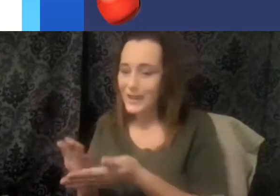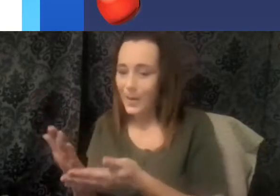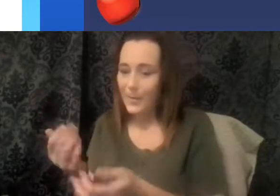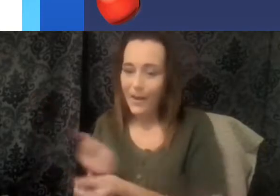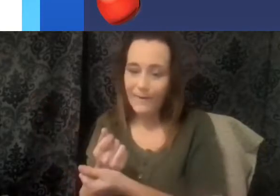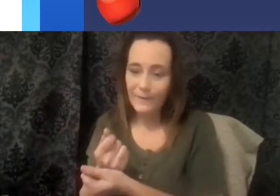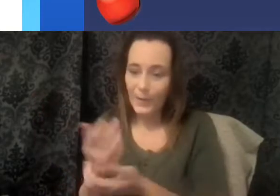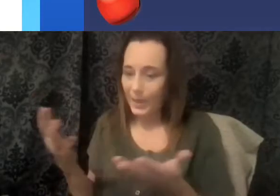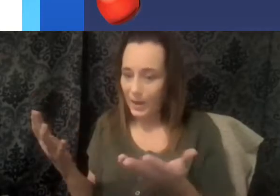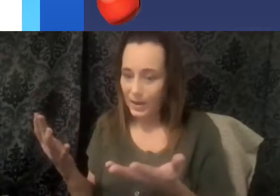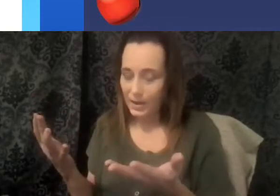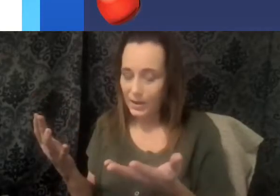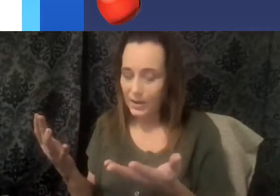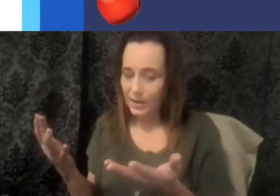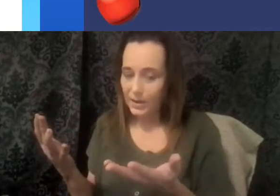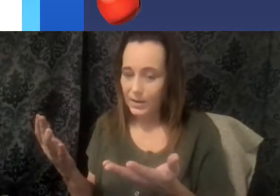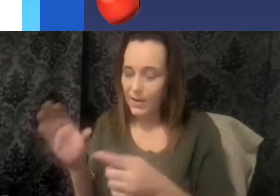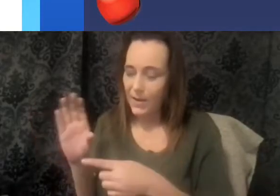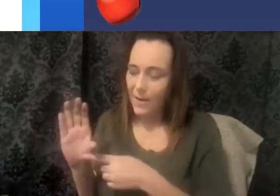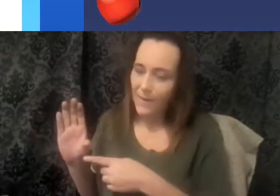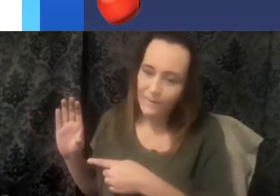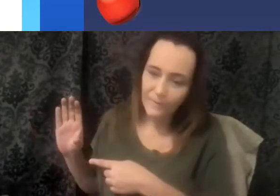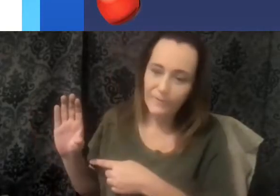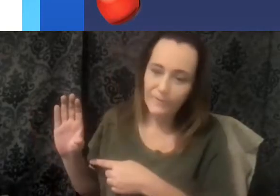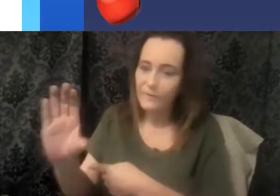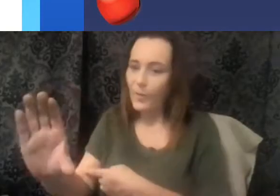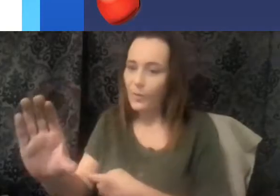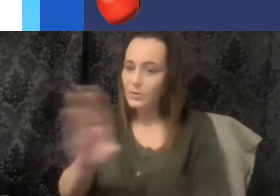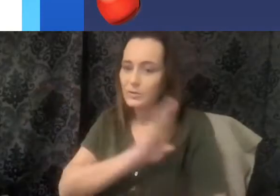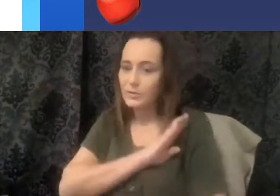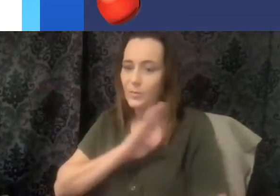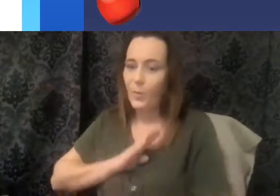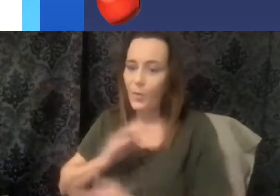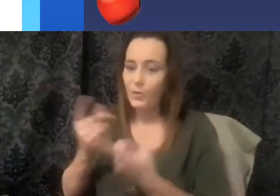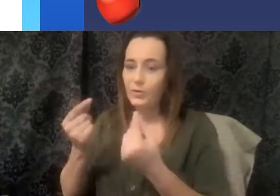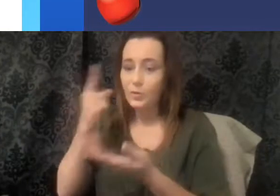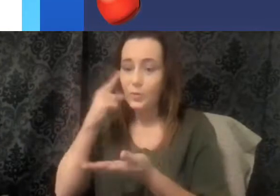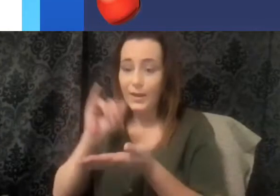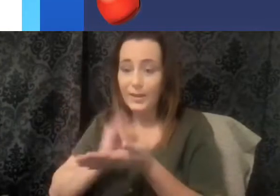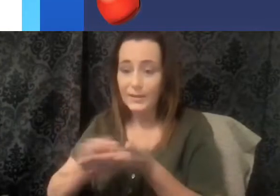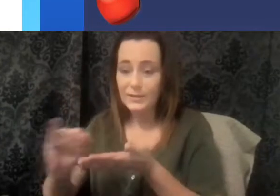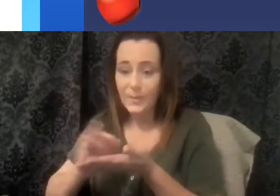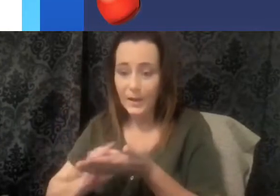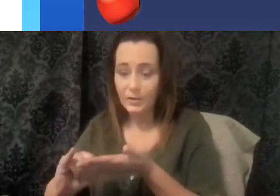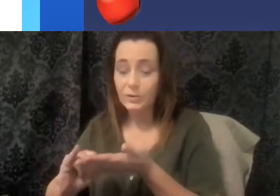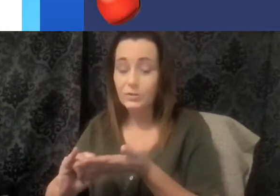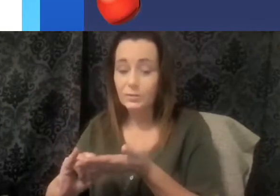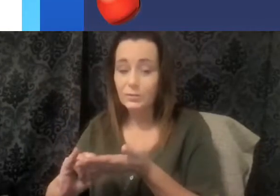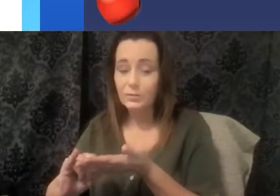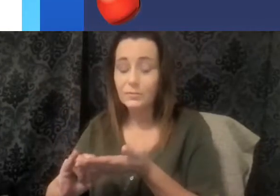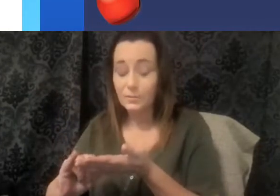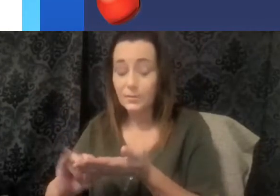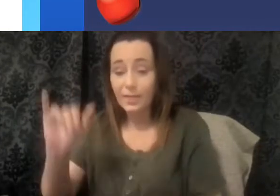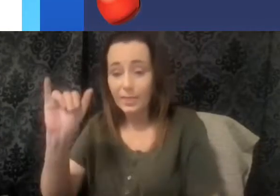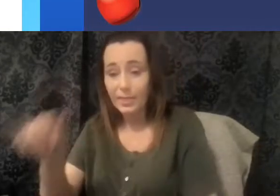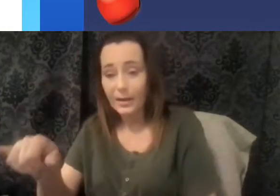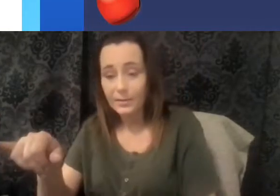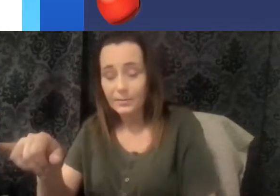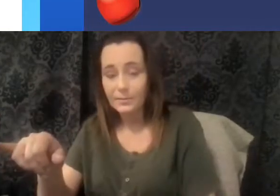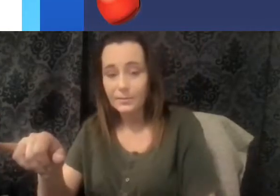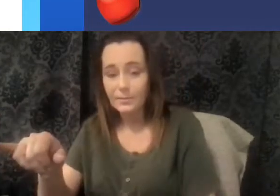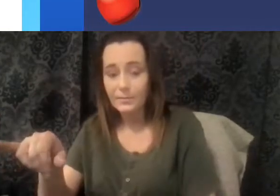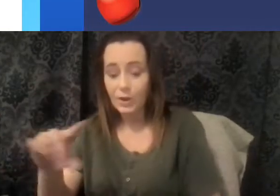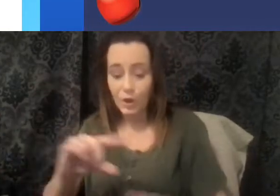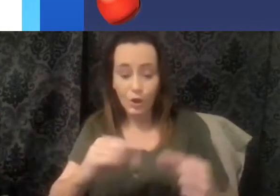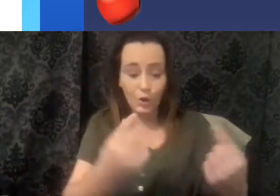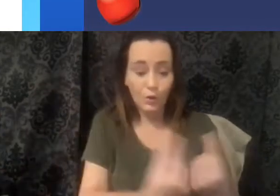okay, and force the board to do an inspection? Okay, that's the philosophical thing. Even in groups, you need to